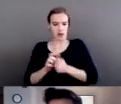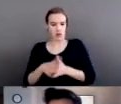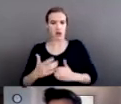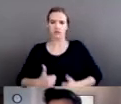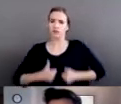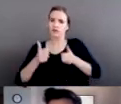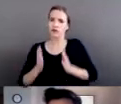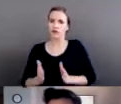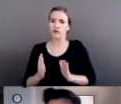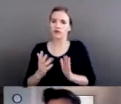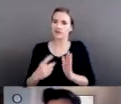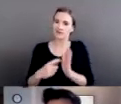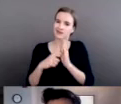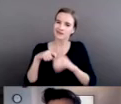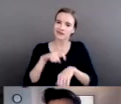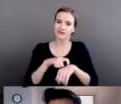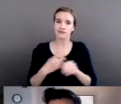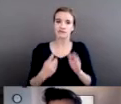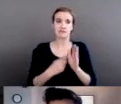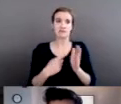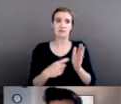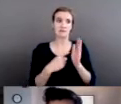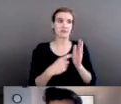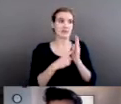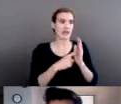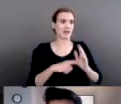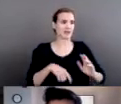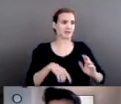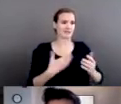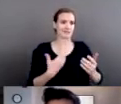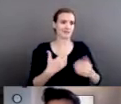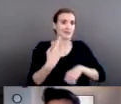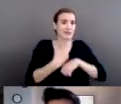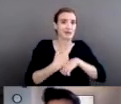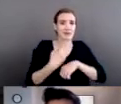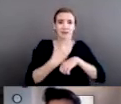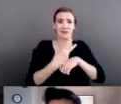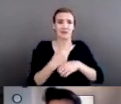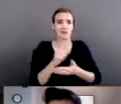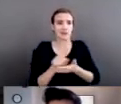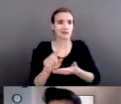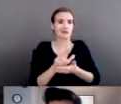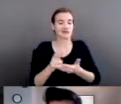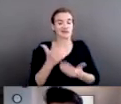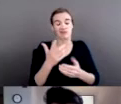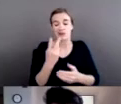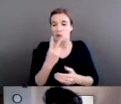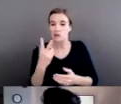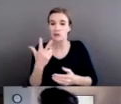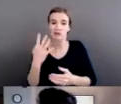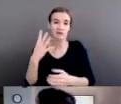weeks, months, even years. But sometimes with this label of victim, there comes